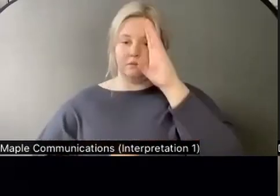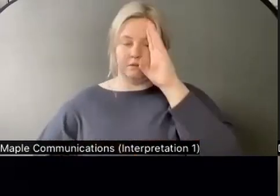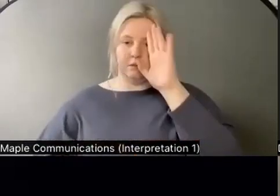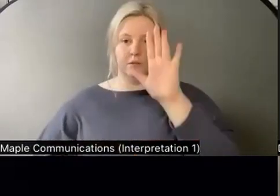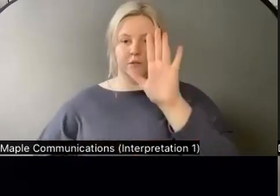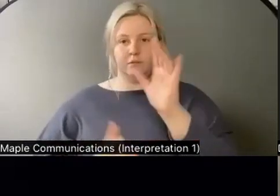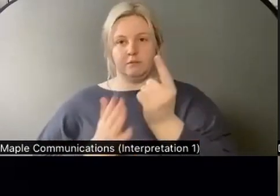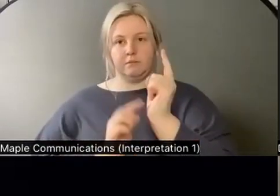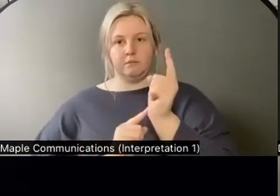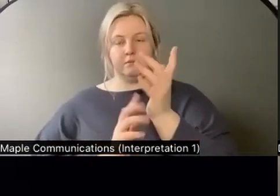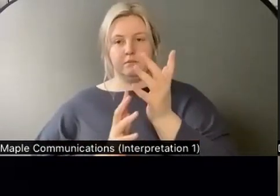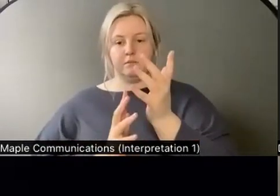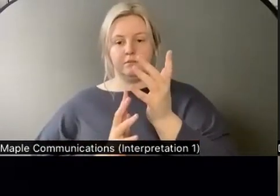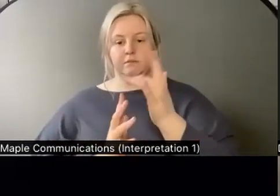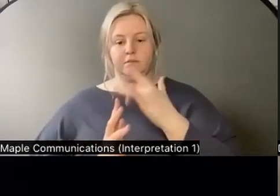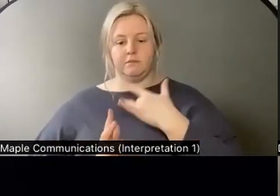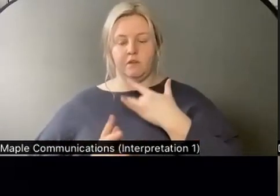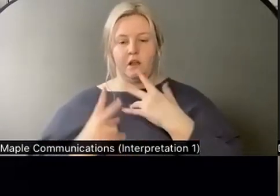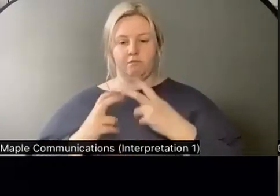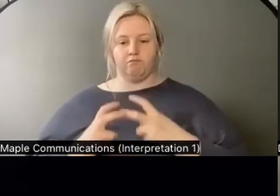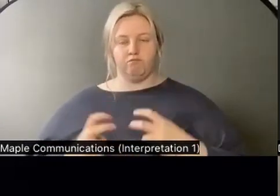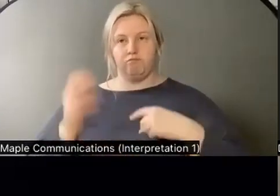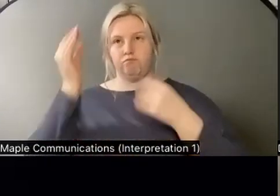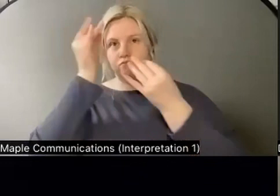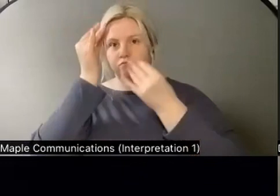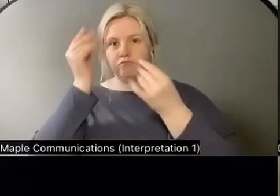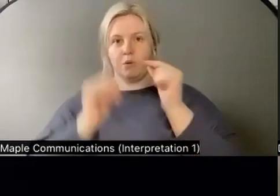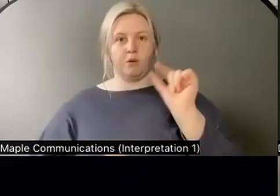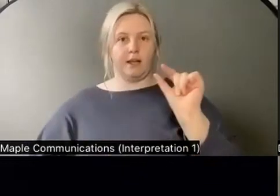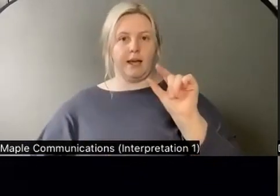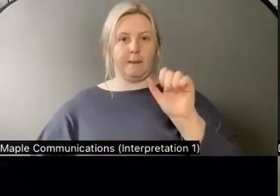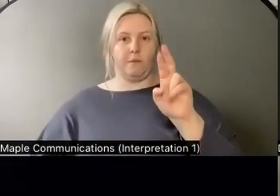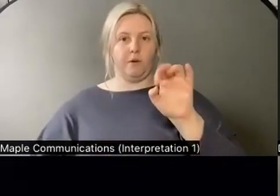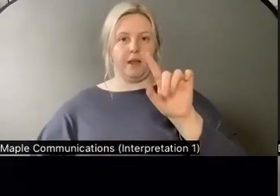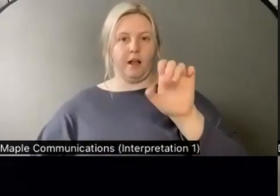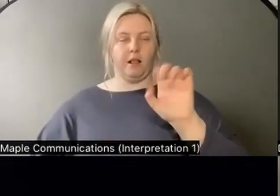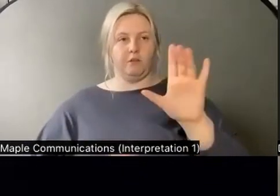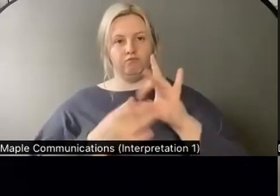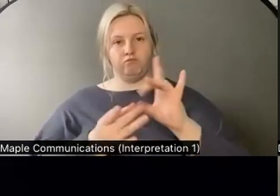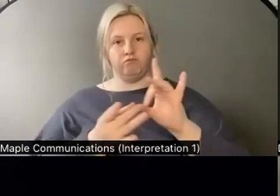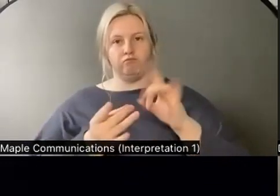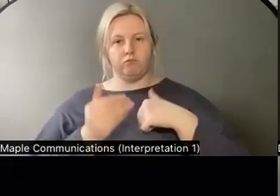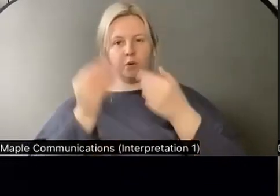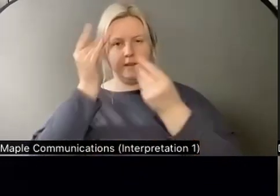kind of sit with what Gabrielle shared with us.